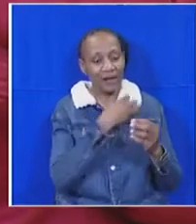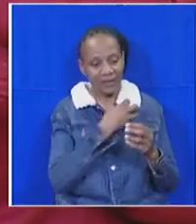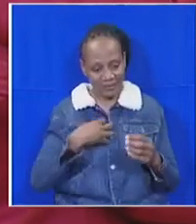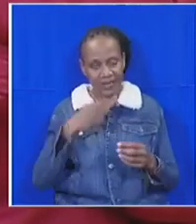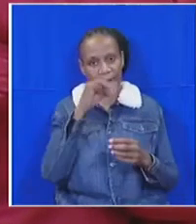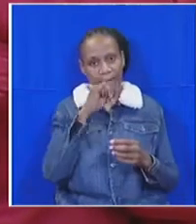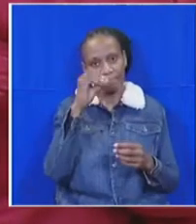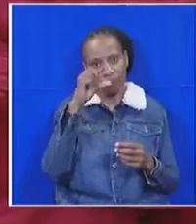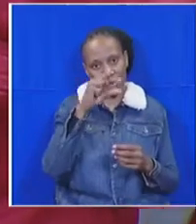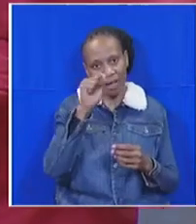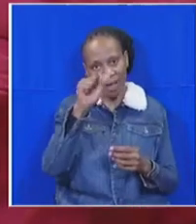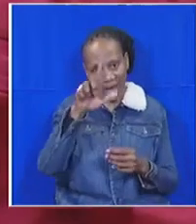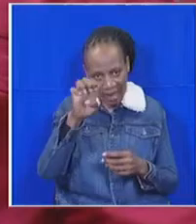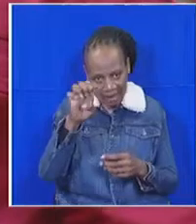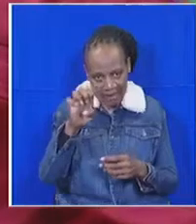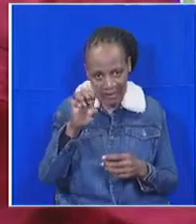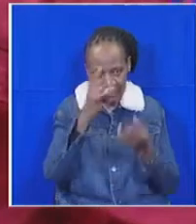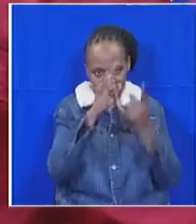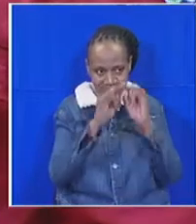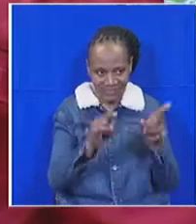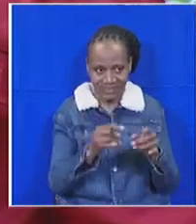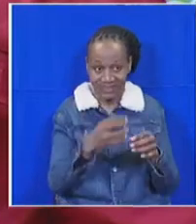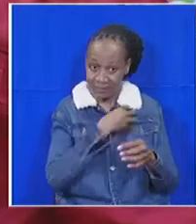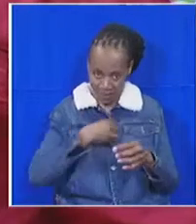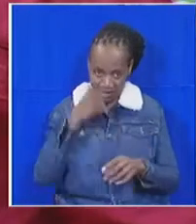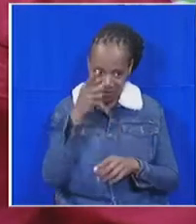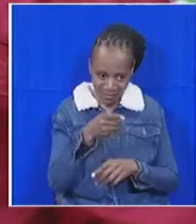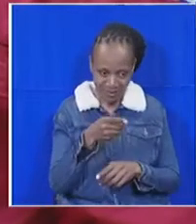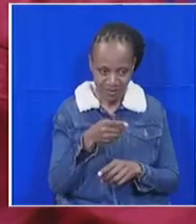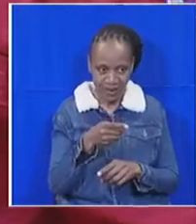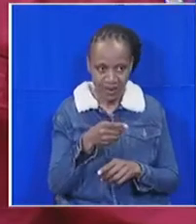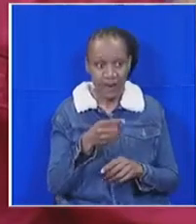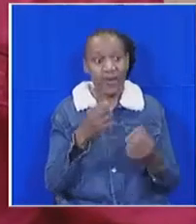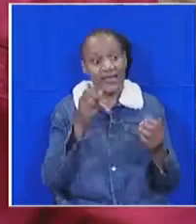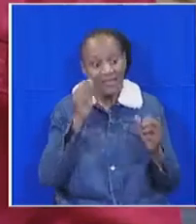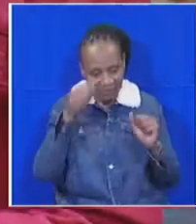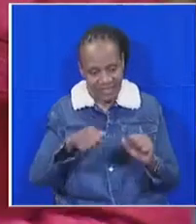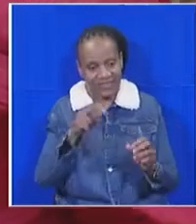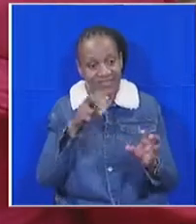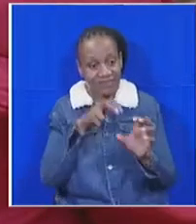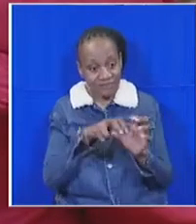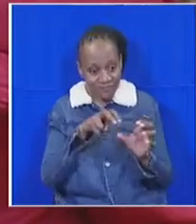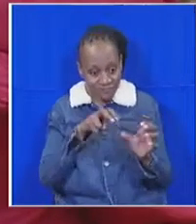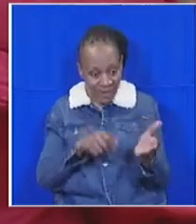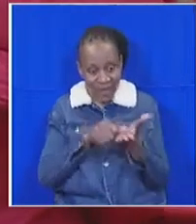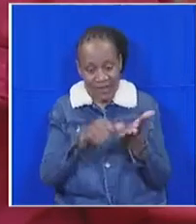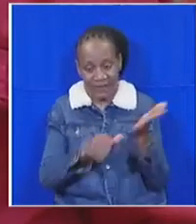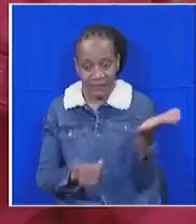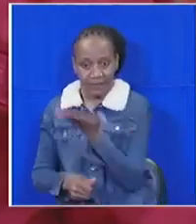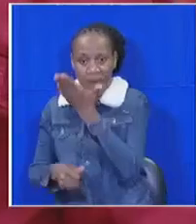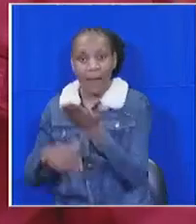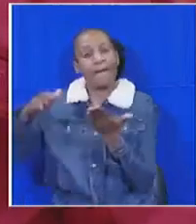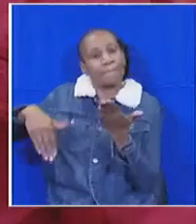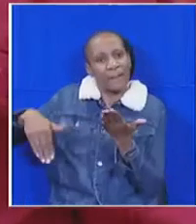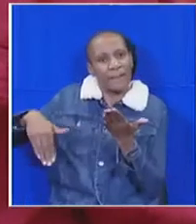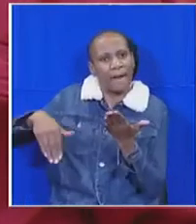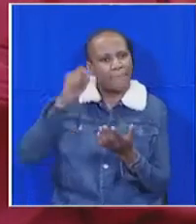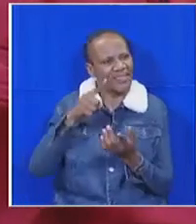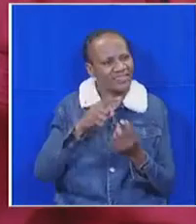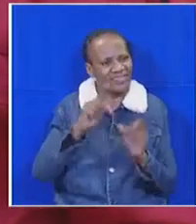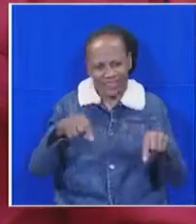parliament. Even if she did not submit a resignation, you can't be both. It's not constitutional. It's not